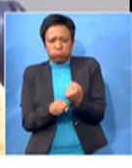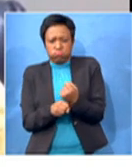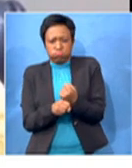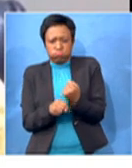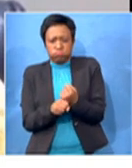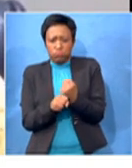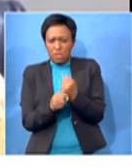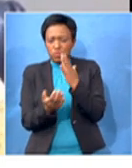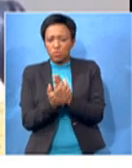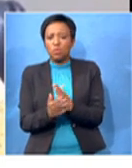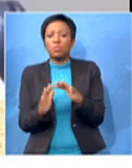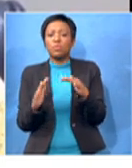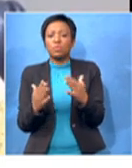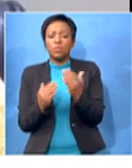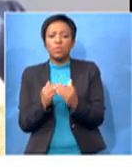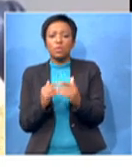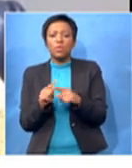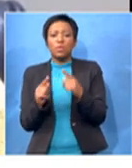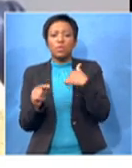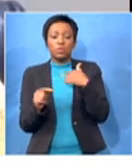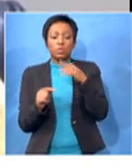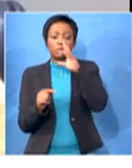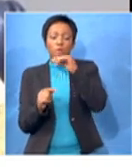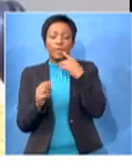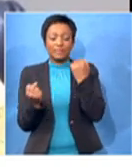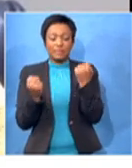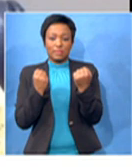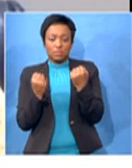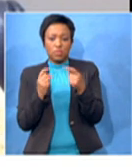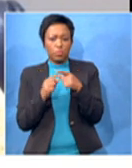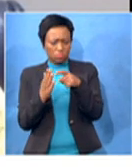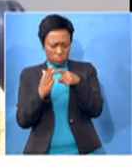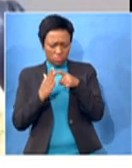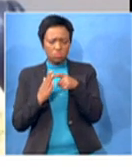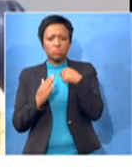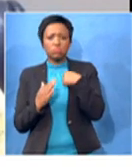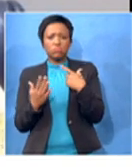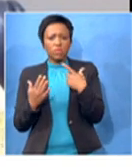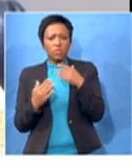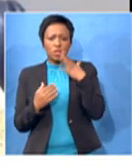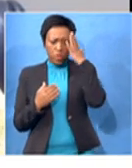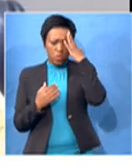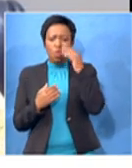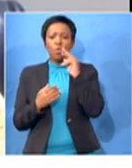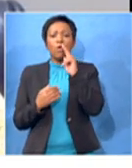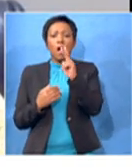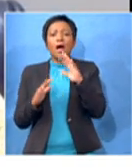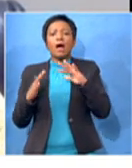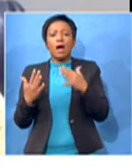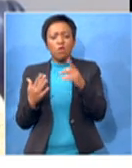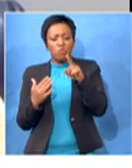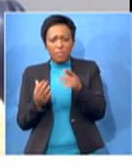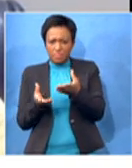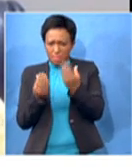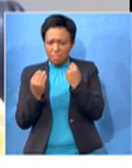ensure that when we talk of this justice and we demand it, we know how it looks like, and we demand